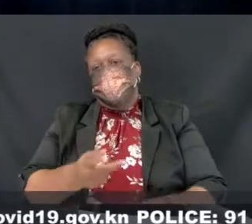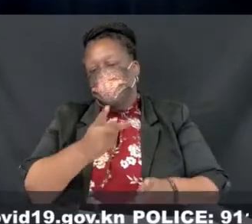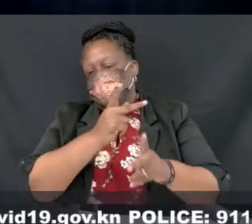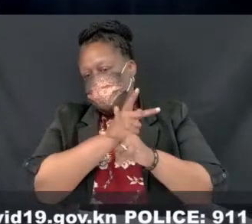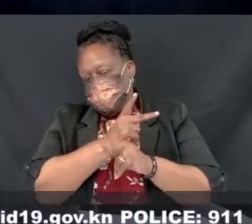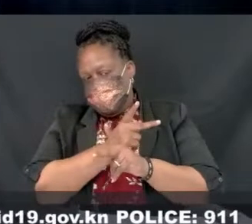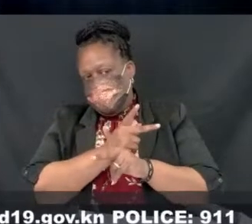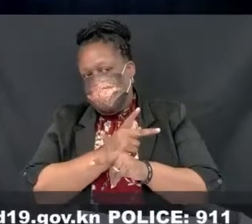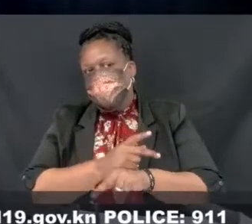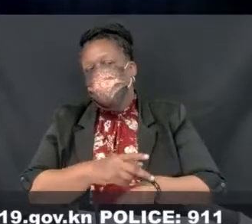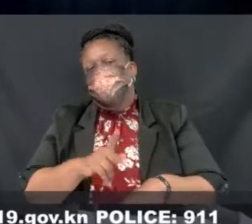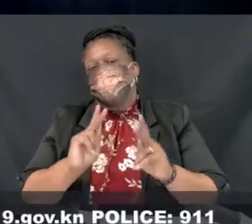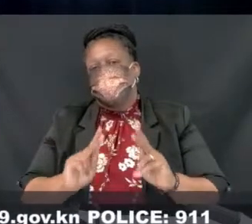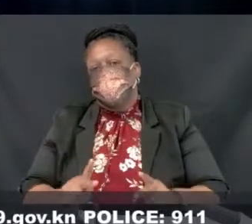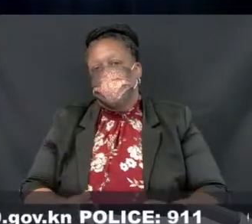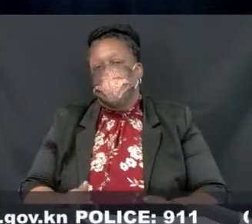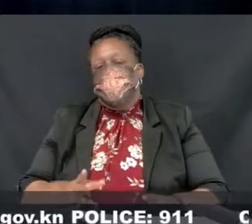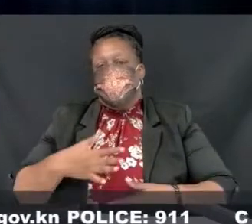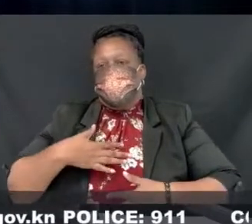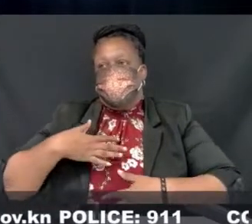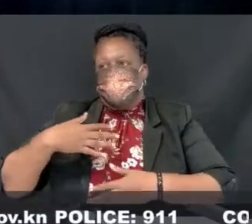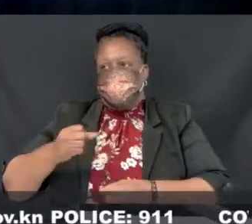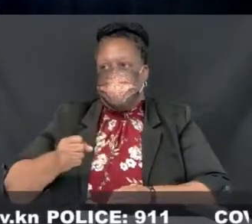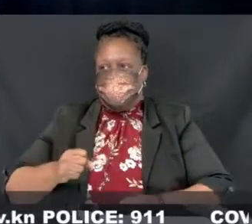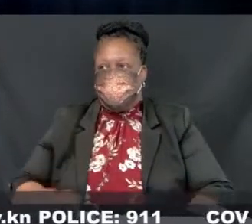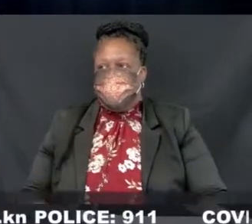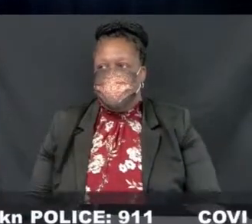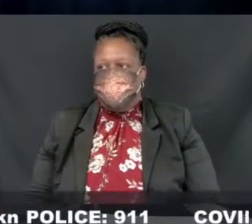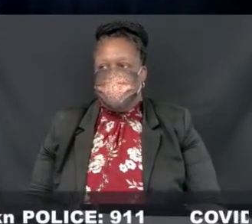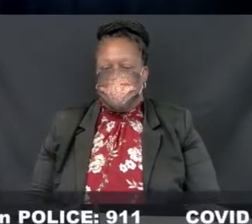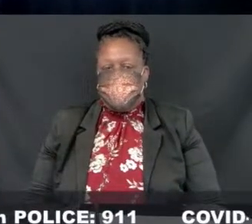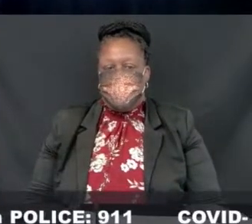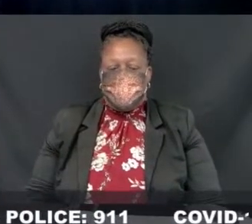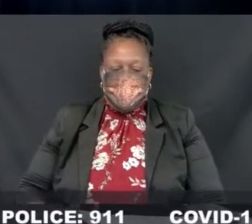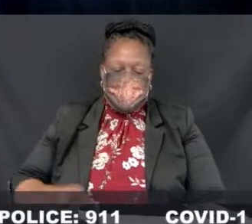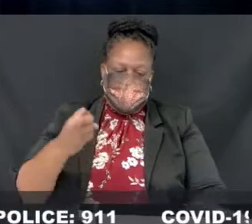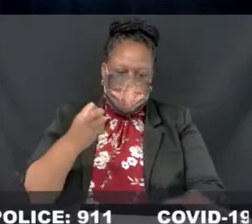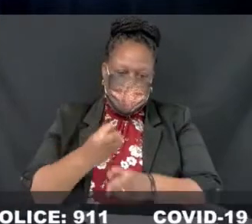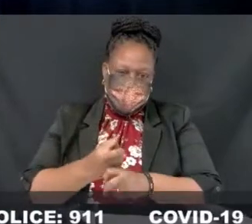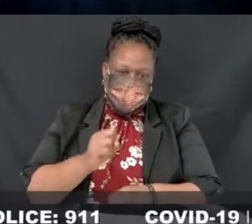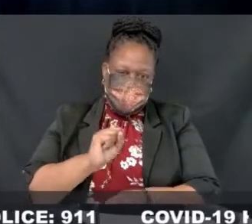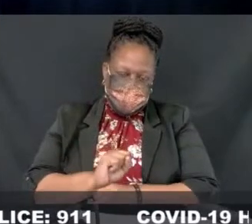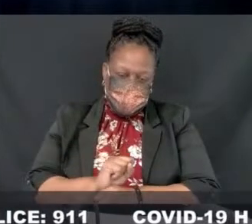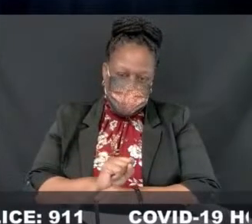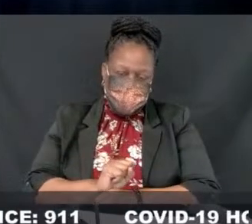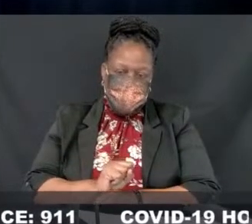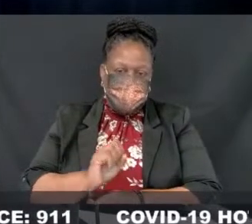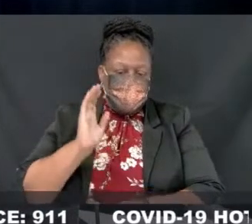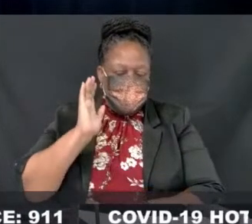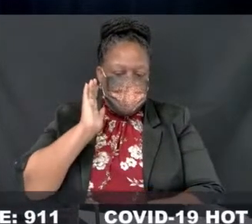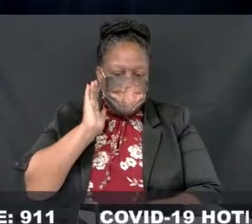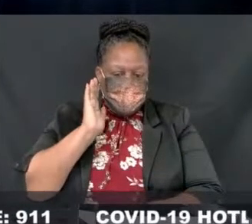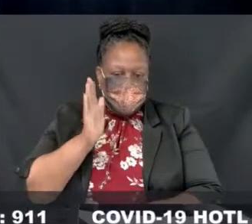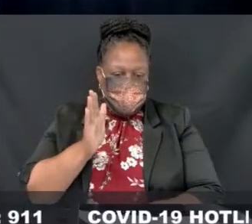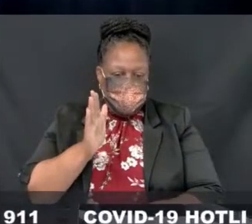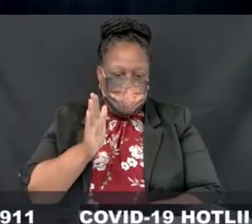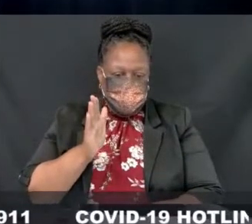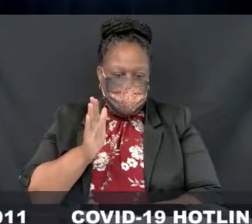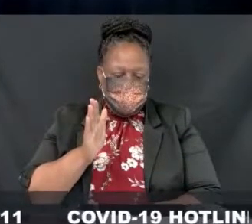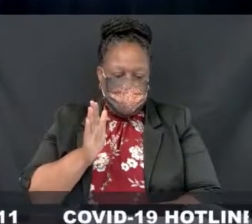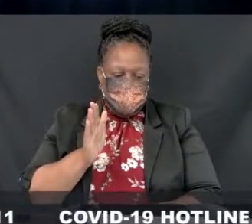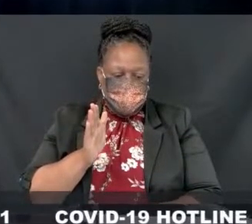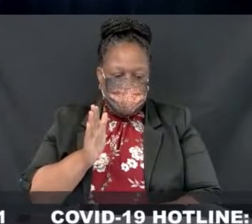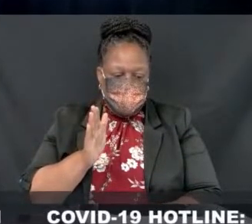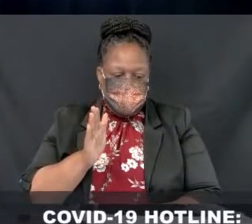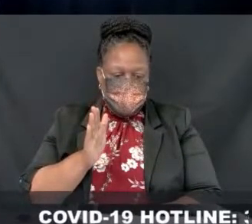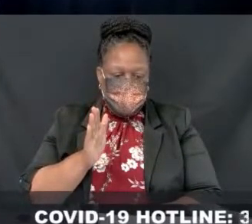Our greatest challenge was the enforcement of the COVID-19 prevention protocols, particularly as